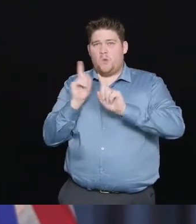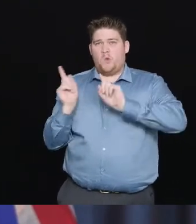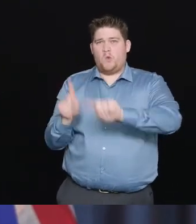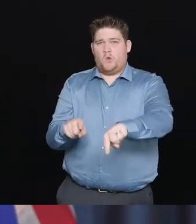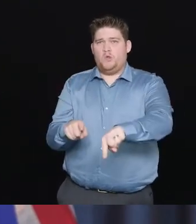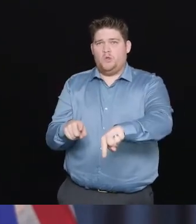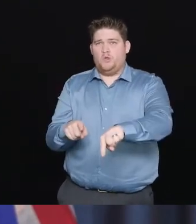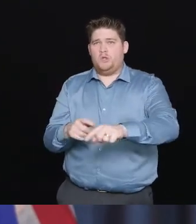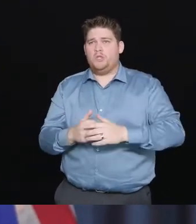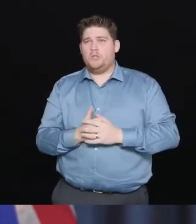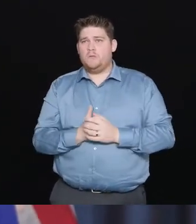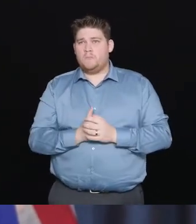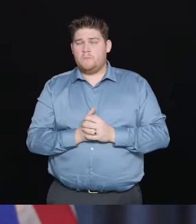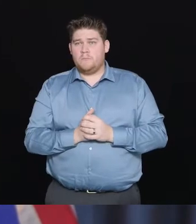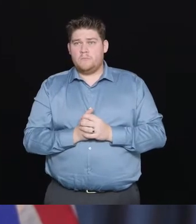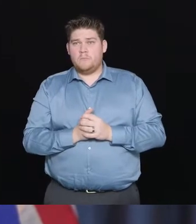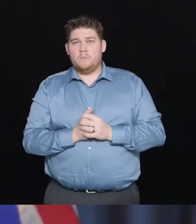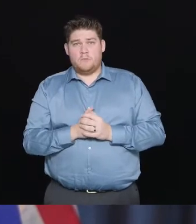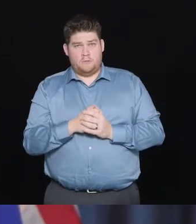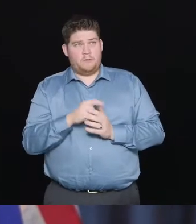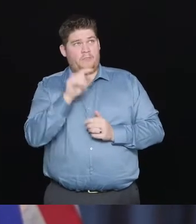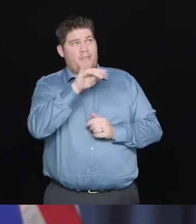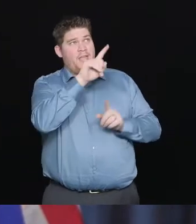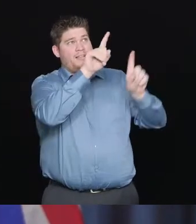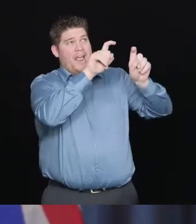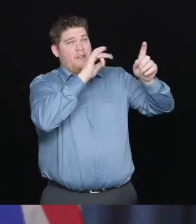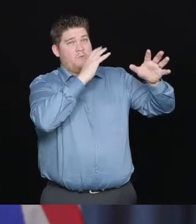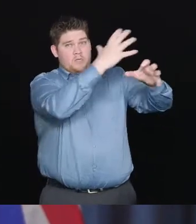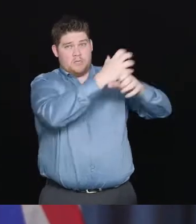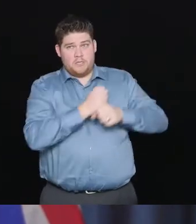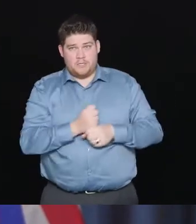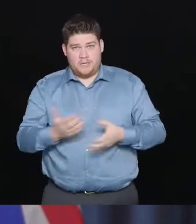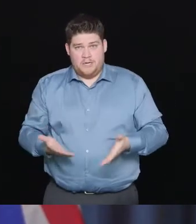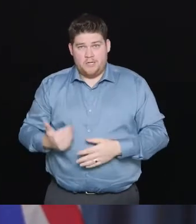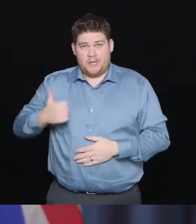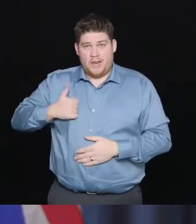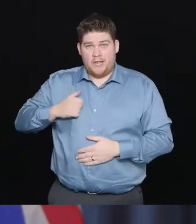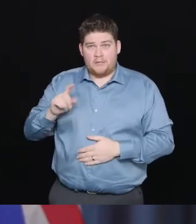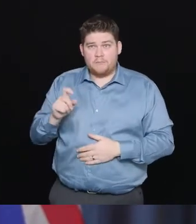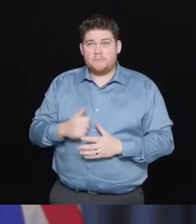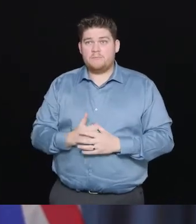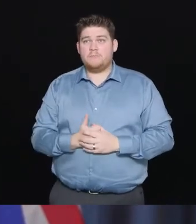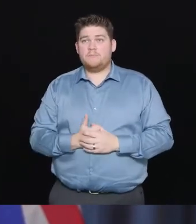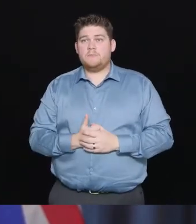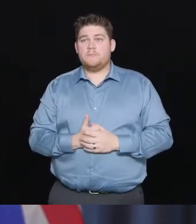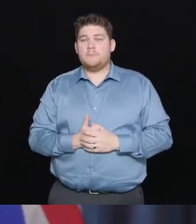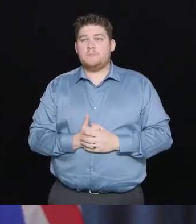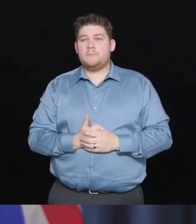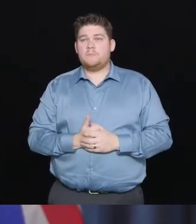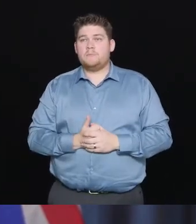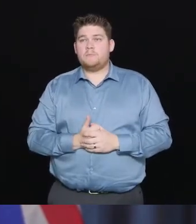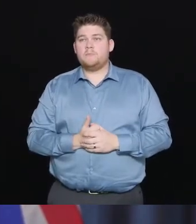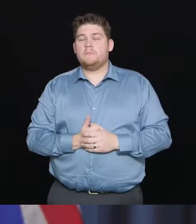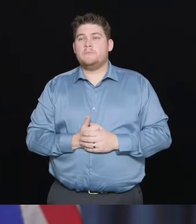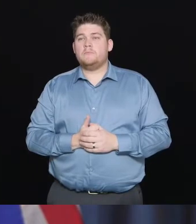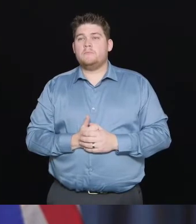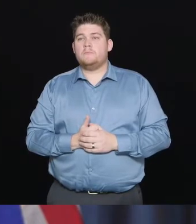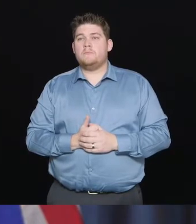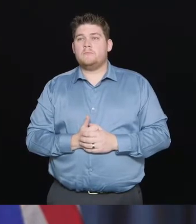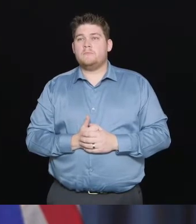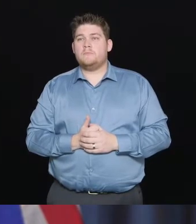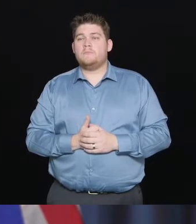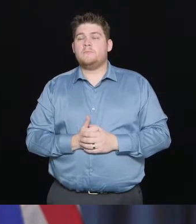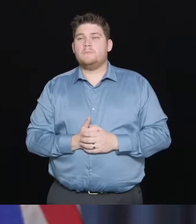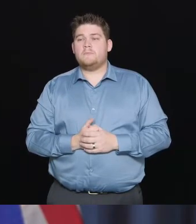antibody test, and what an antibody test lets you do is determine who was infected. So right now, the test that